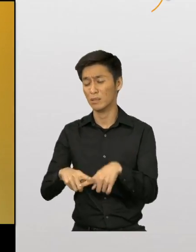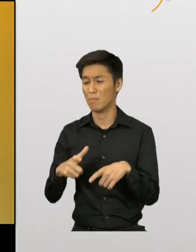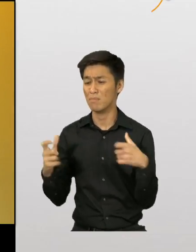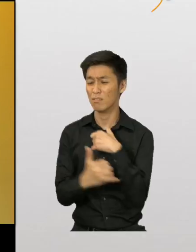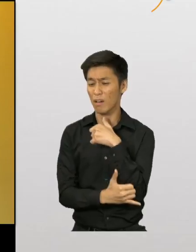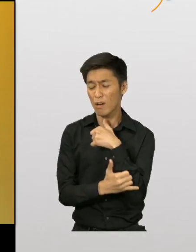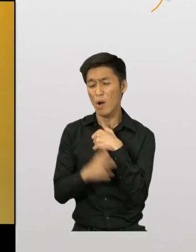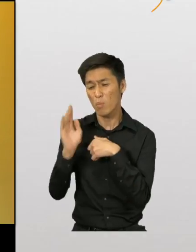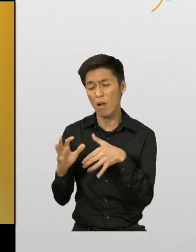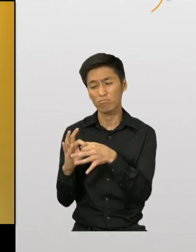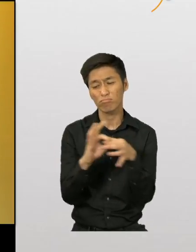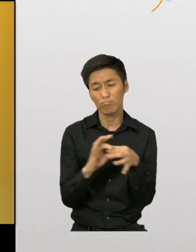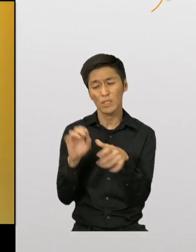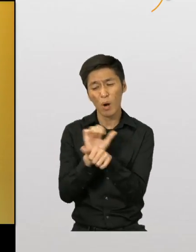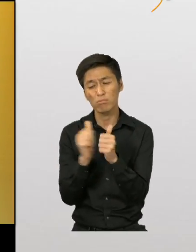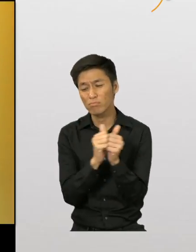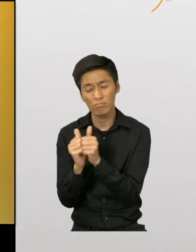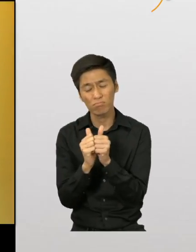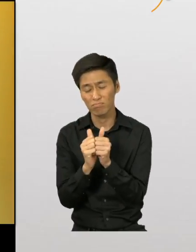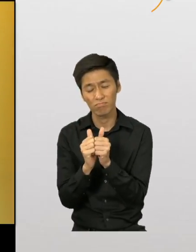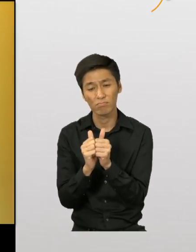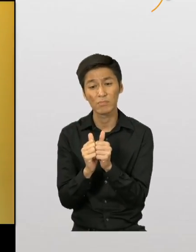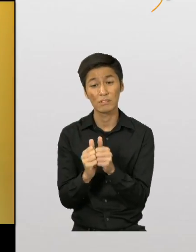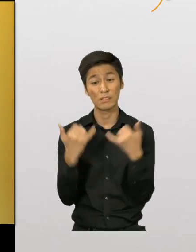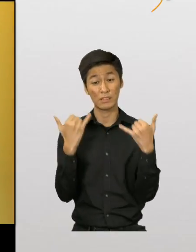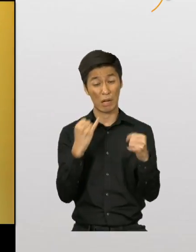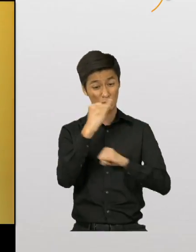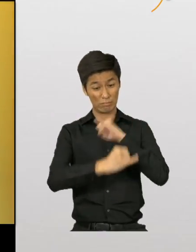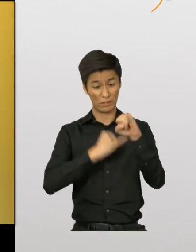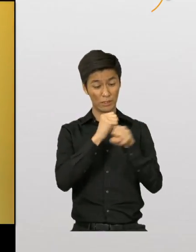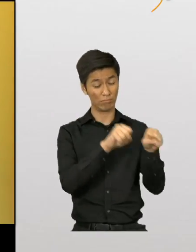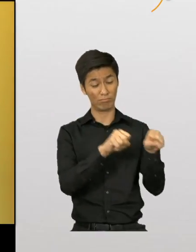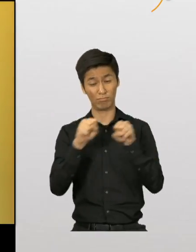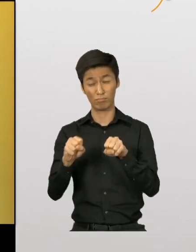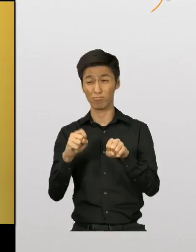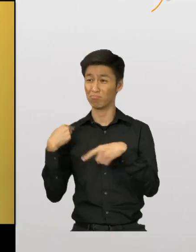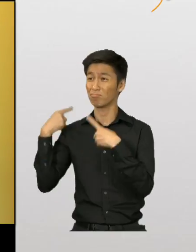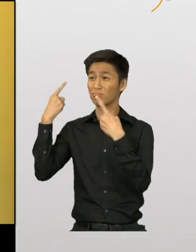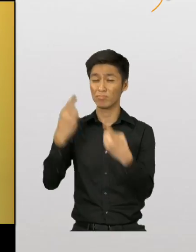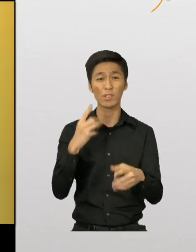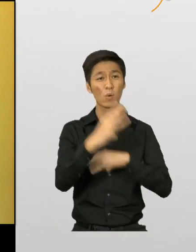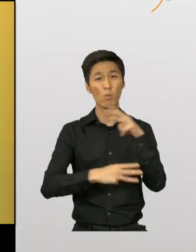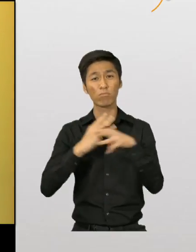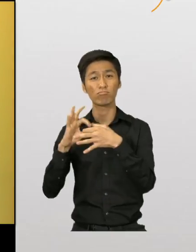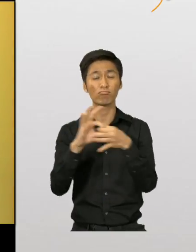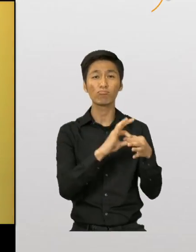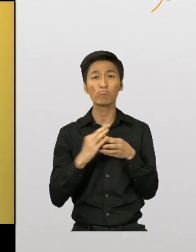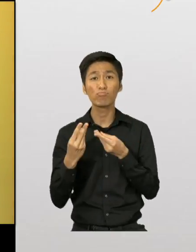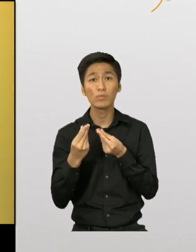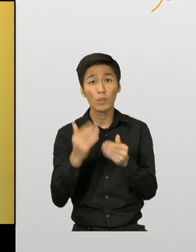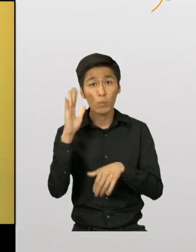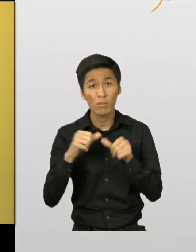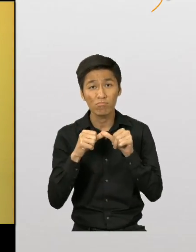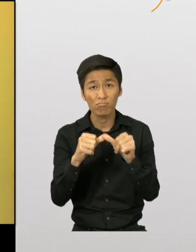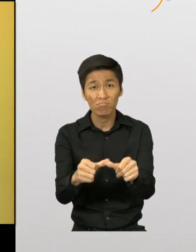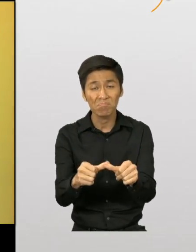one another and that the existing international system, which has held the world together for so long,